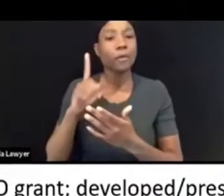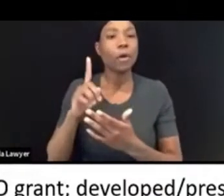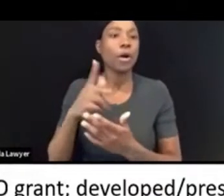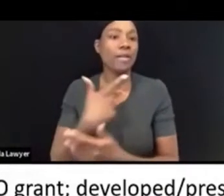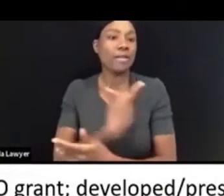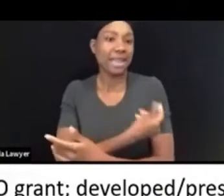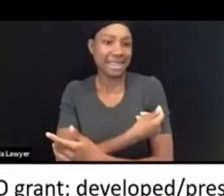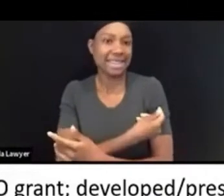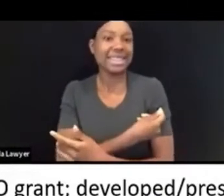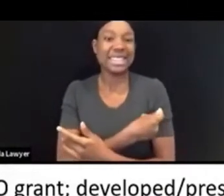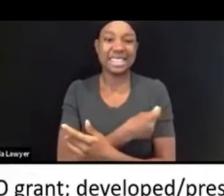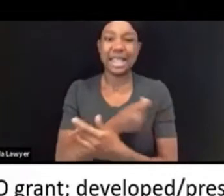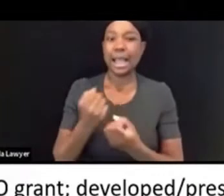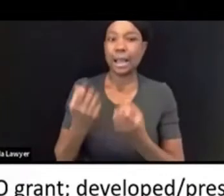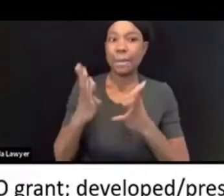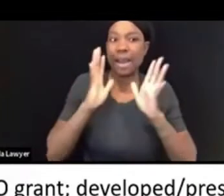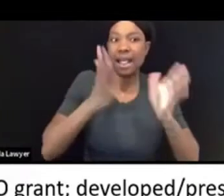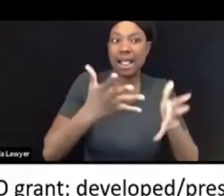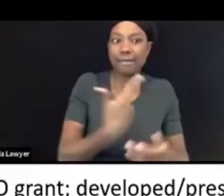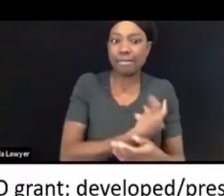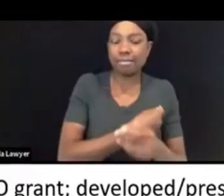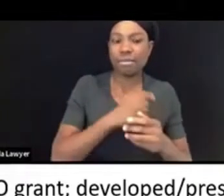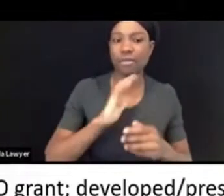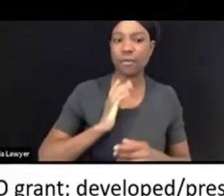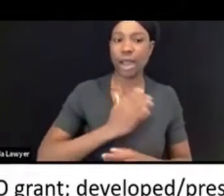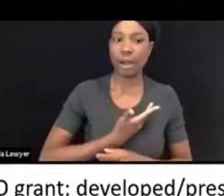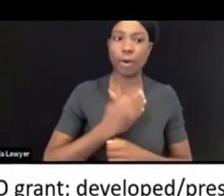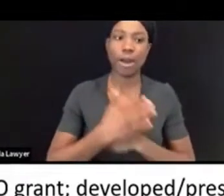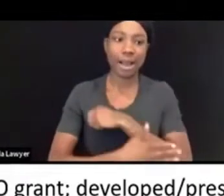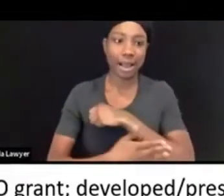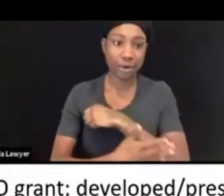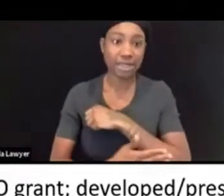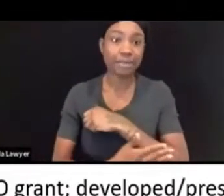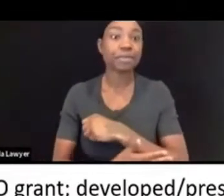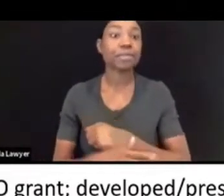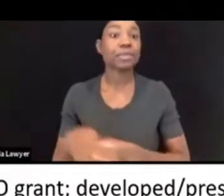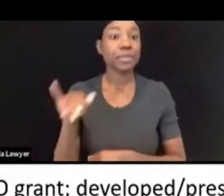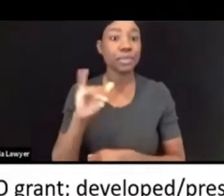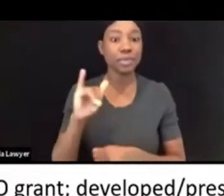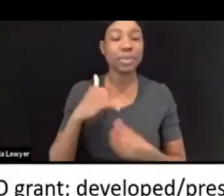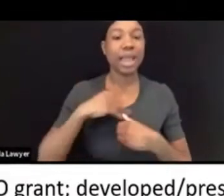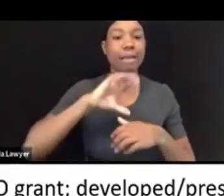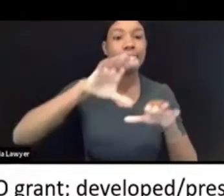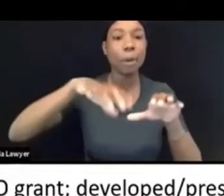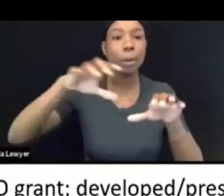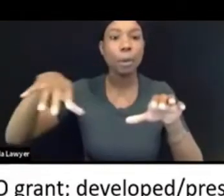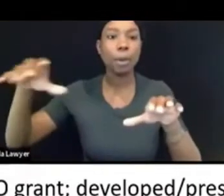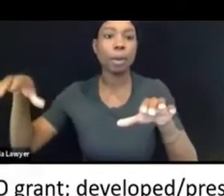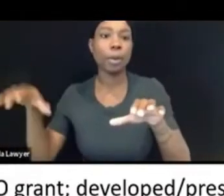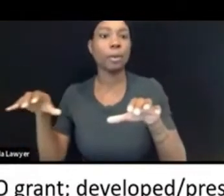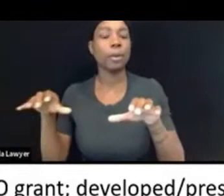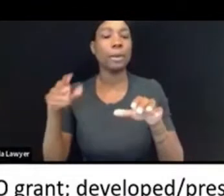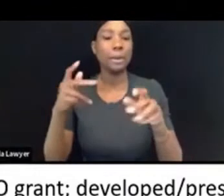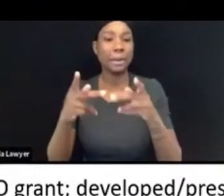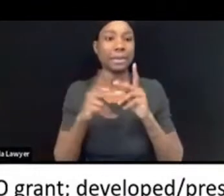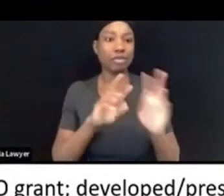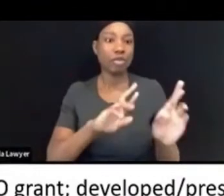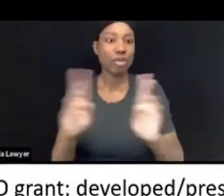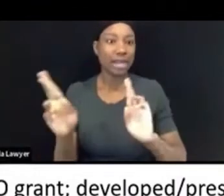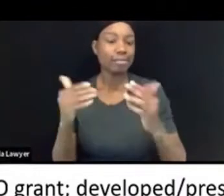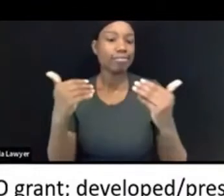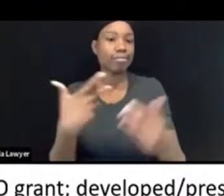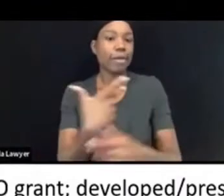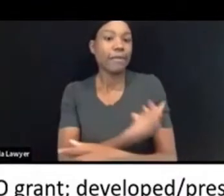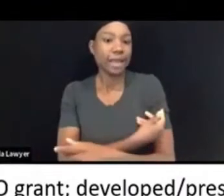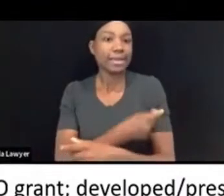Generally greater than 25 residents needing vaccinations. Many 2 to 3 person vaccination teams that can reach the smallest numbers in